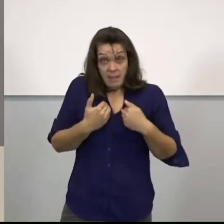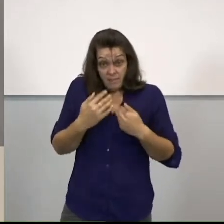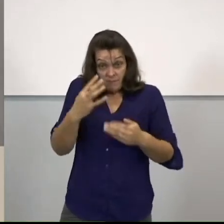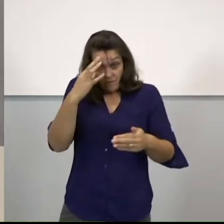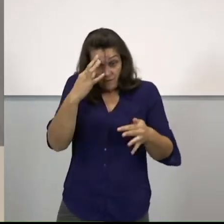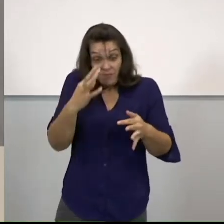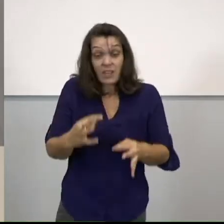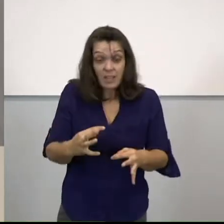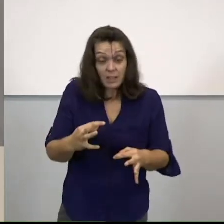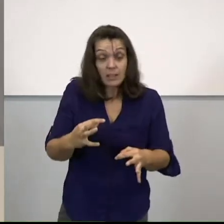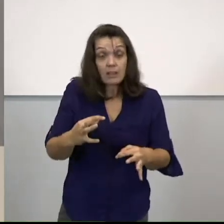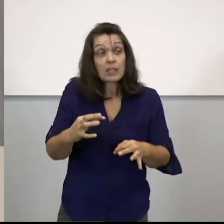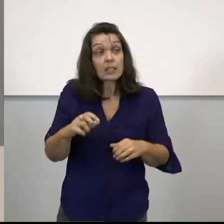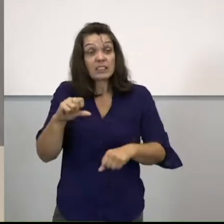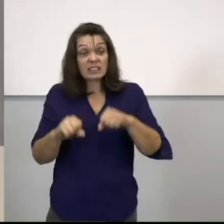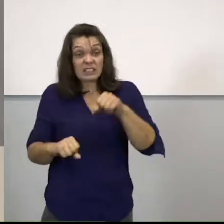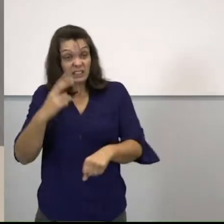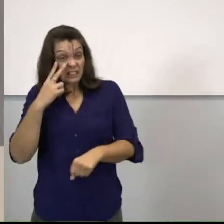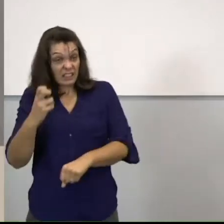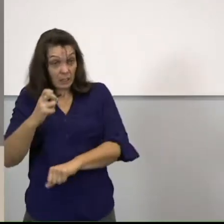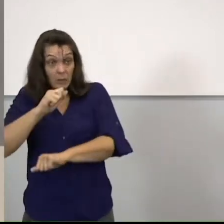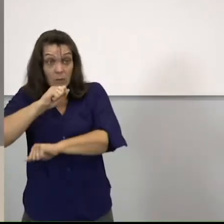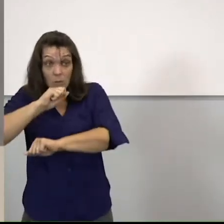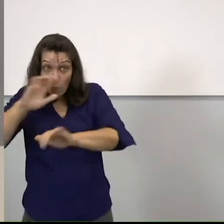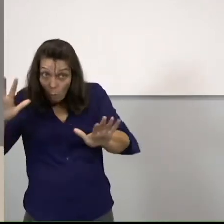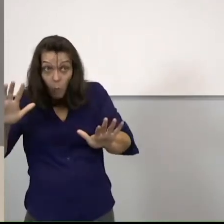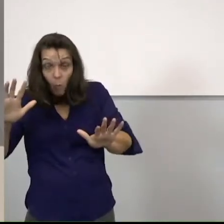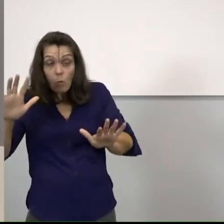do not doubt. Doubt,